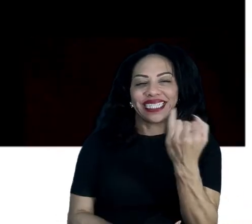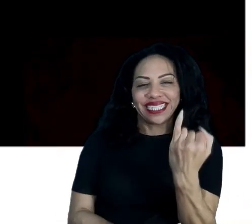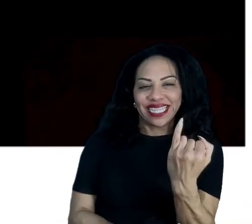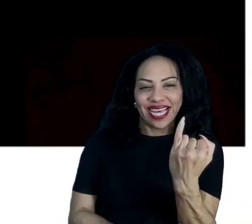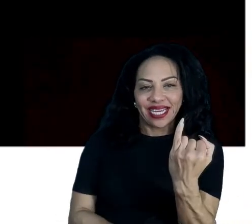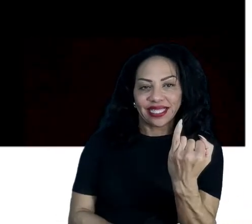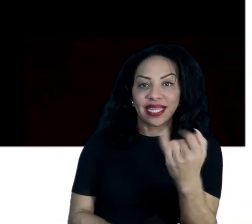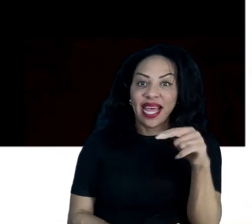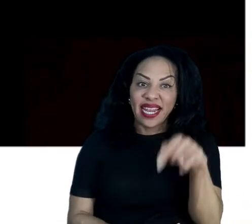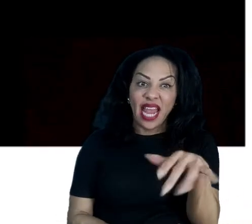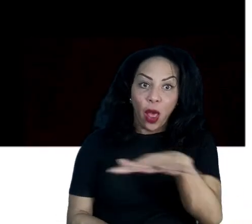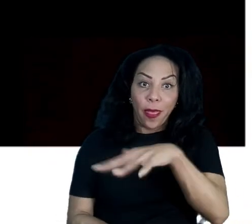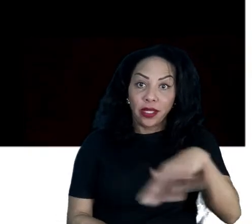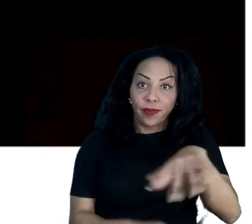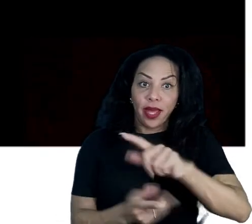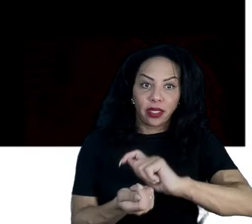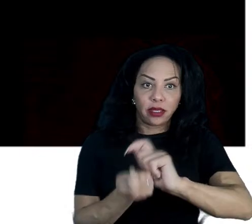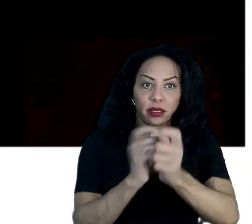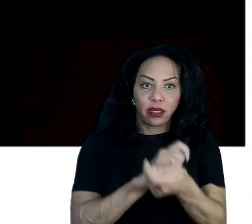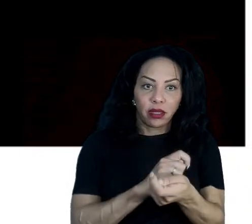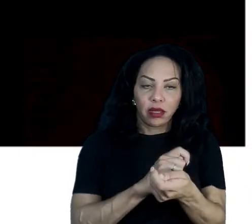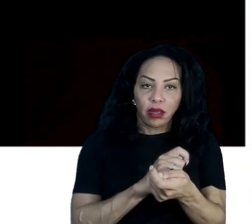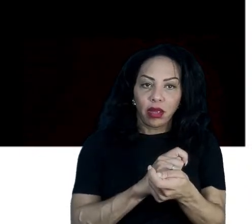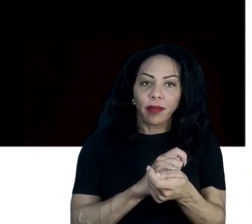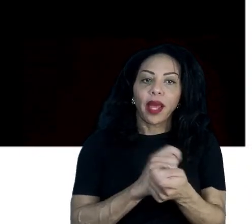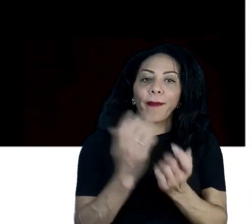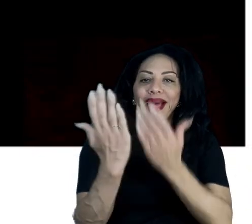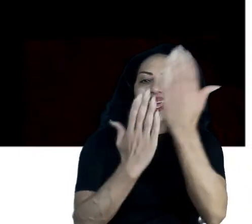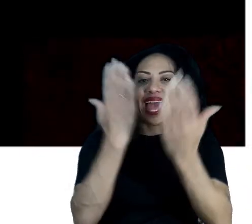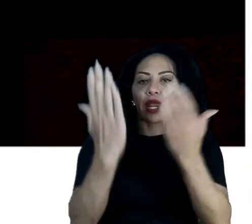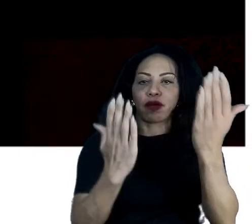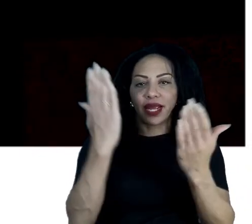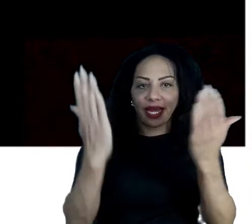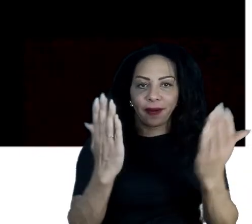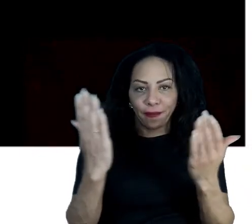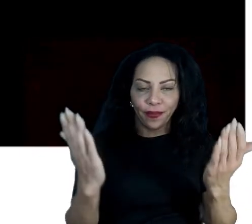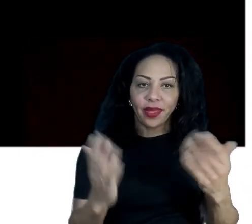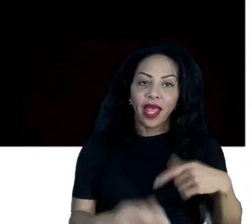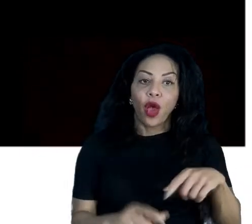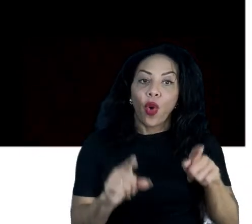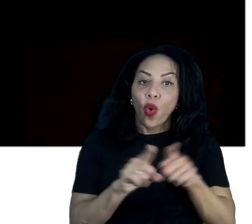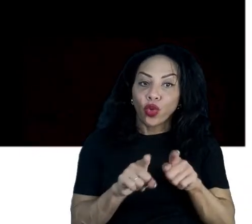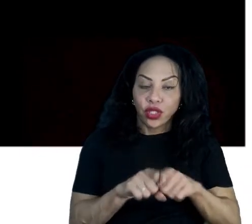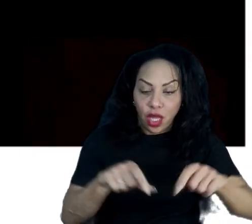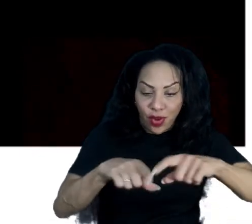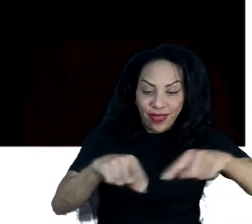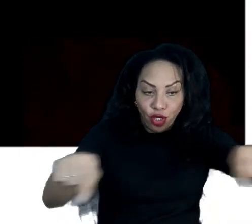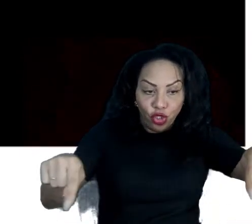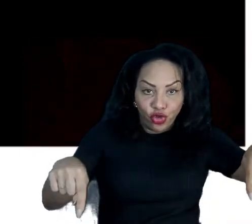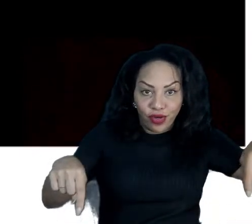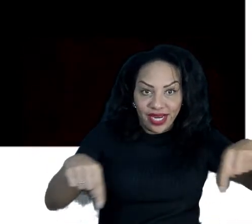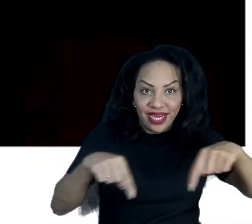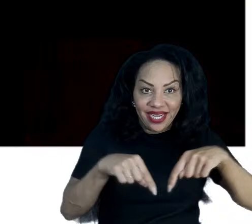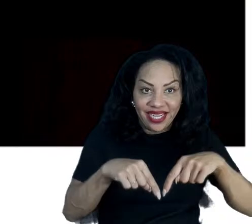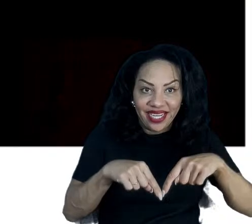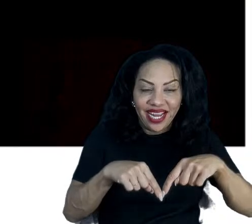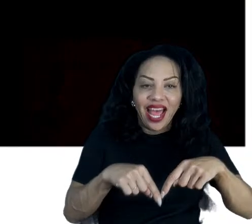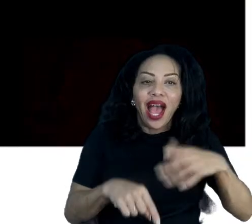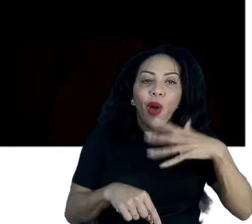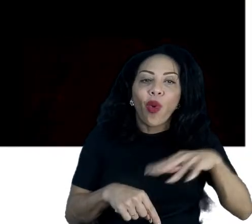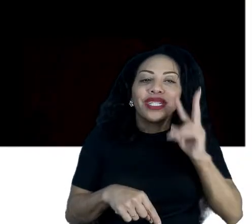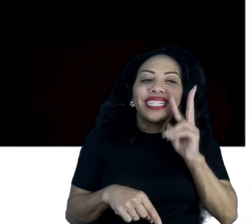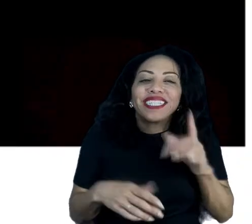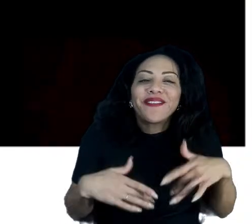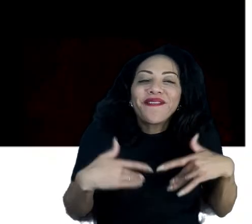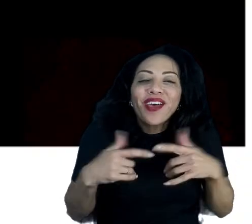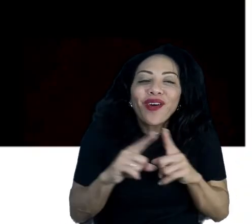the material that I put in the vitrine from Arnolfini's archives, I wanted it to feel like she'd just cleared out her drawer. And